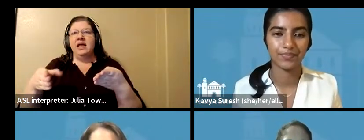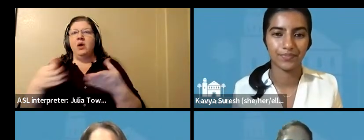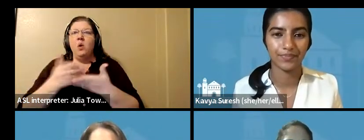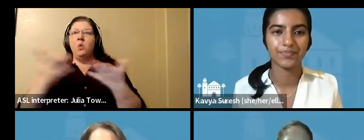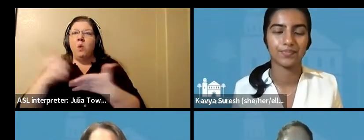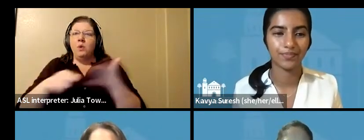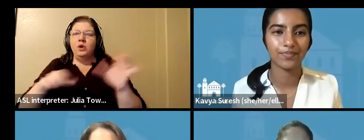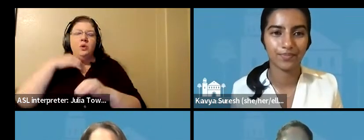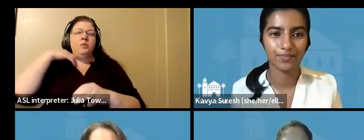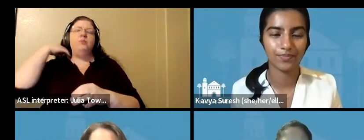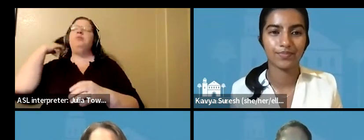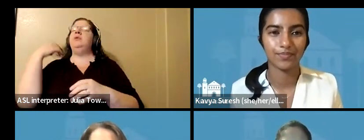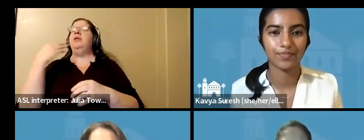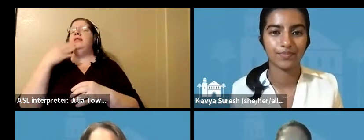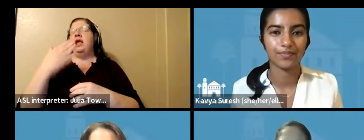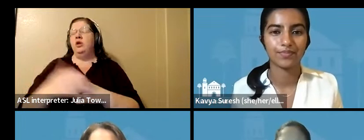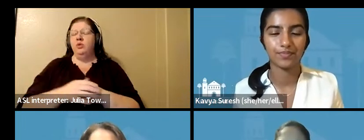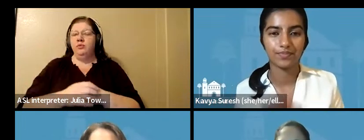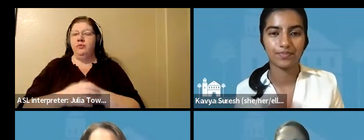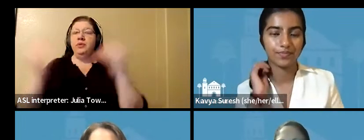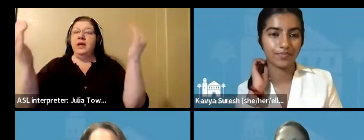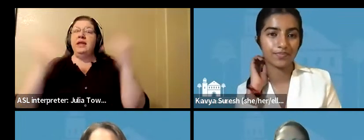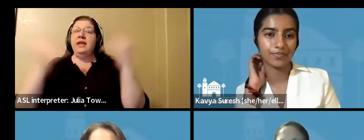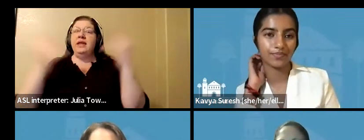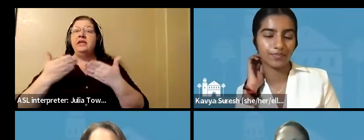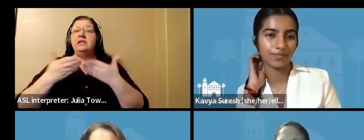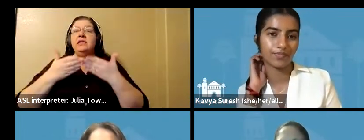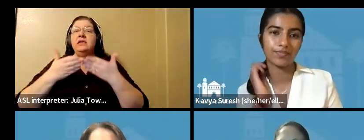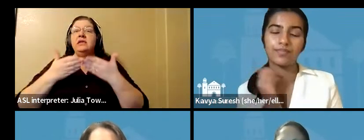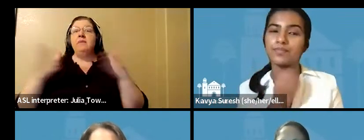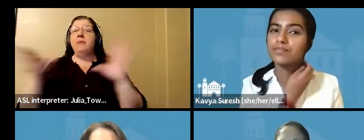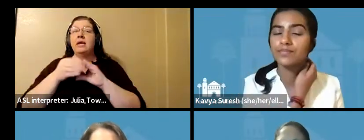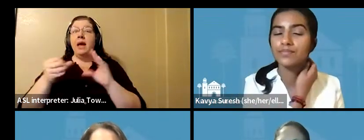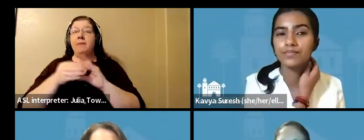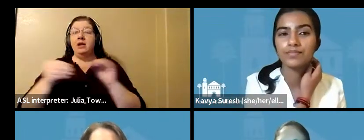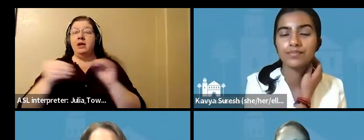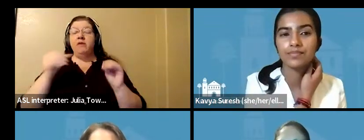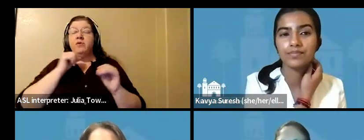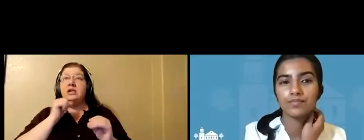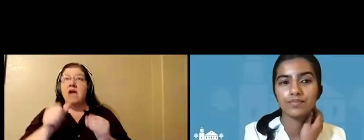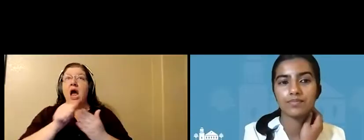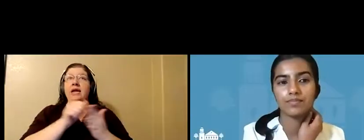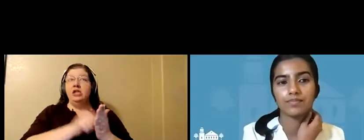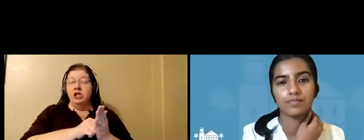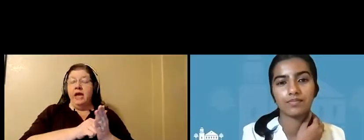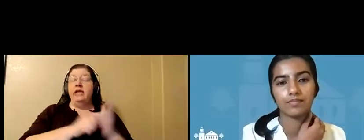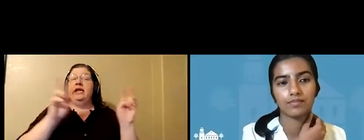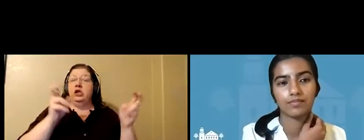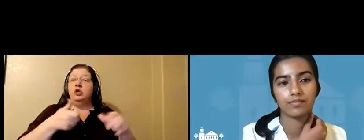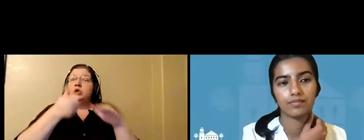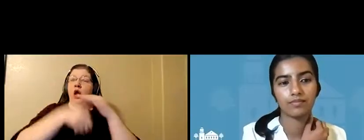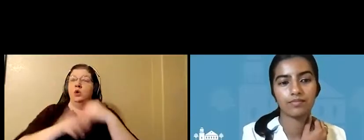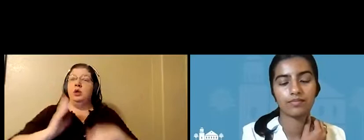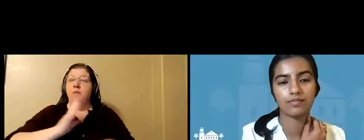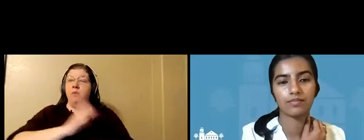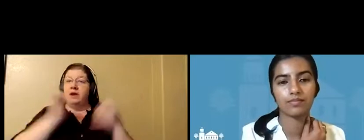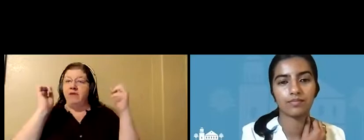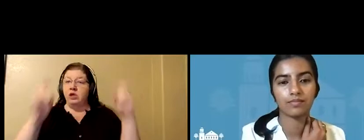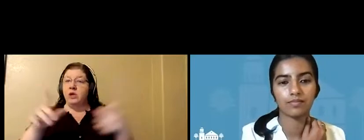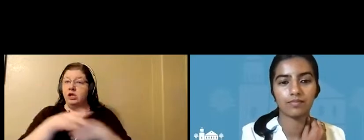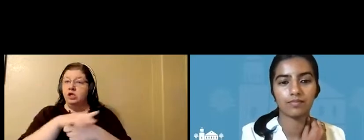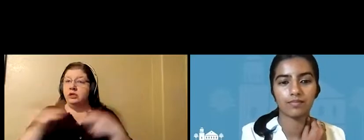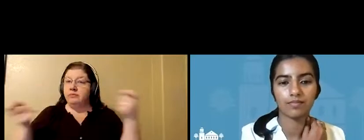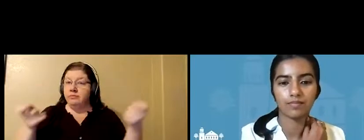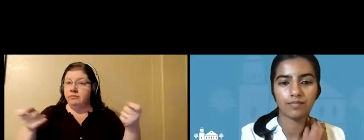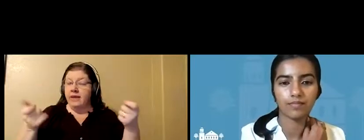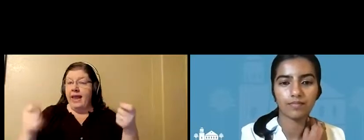So thank you. Next, we'll move to public comment for non-agenda matters within the jurisdiction of the Board of Education. Are there any public